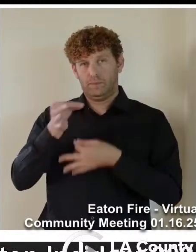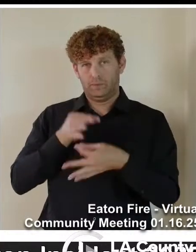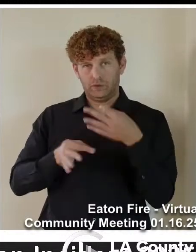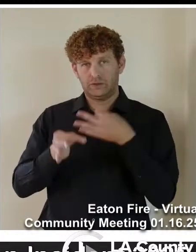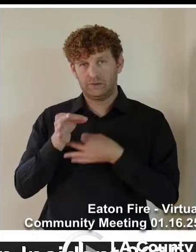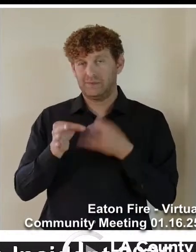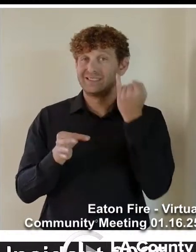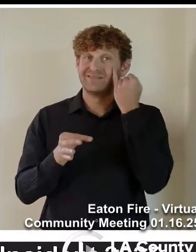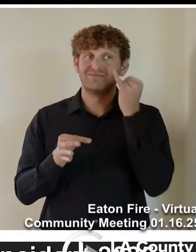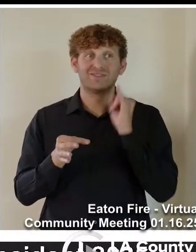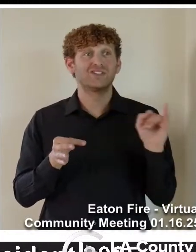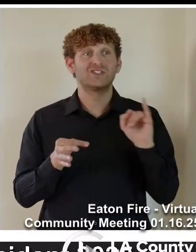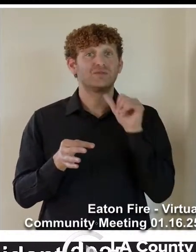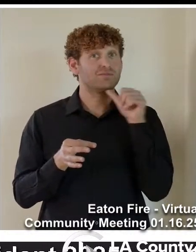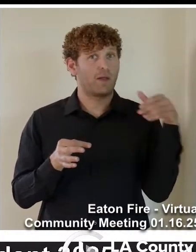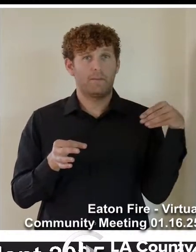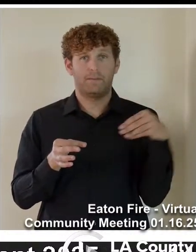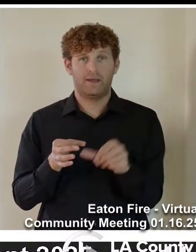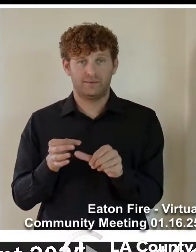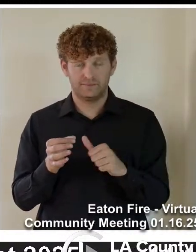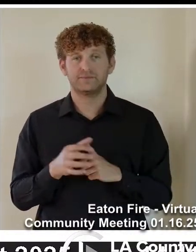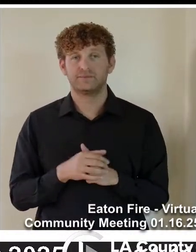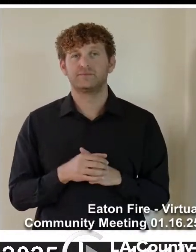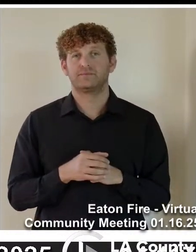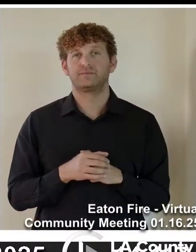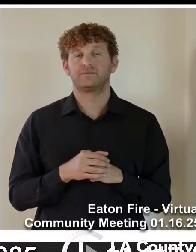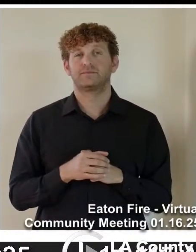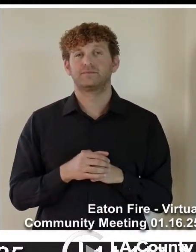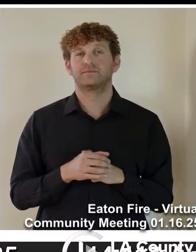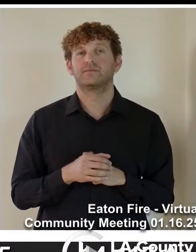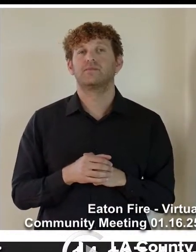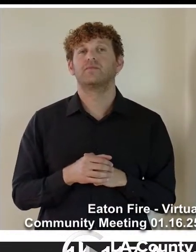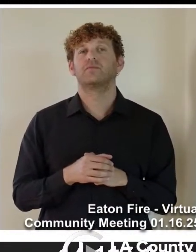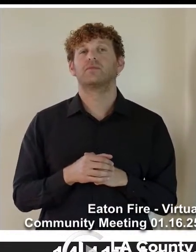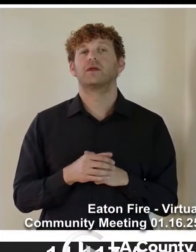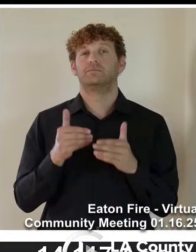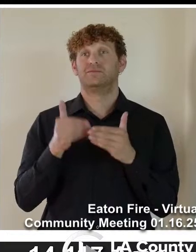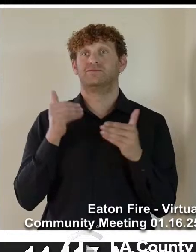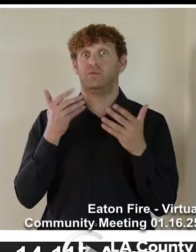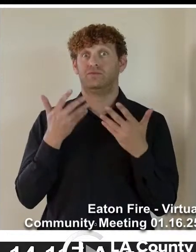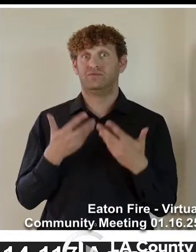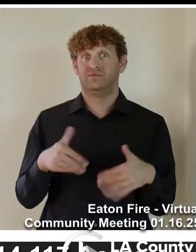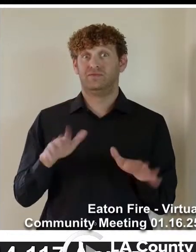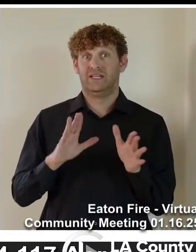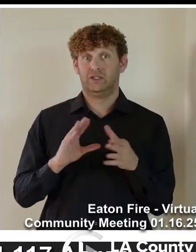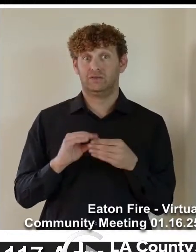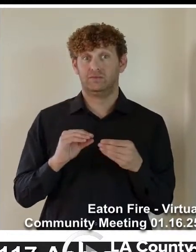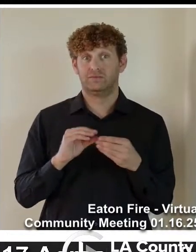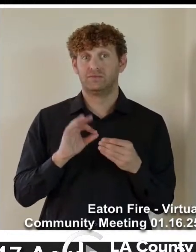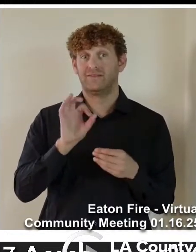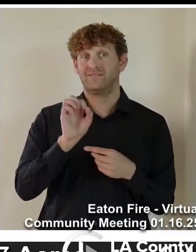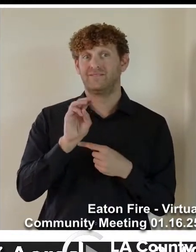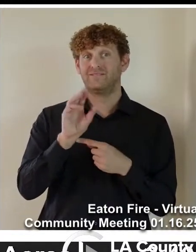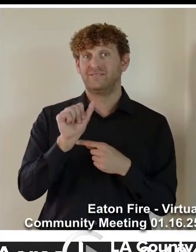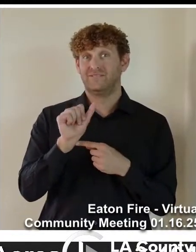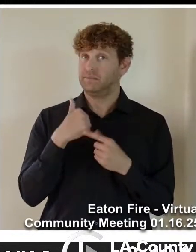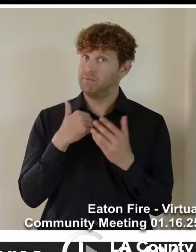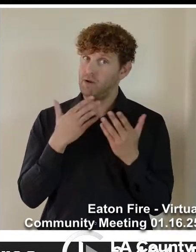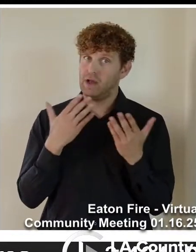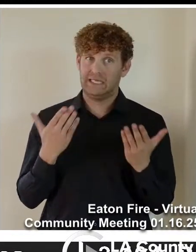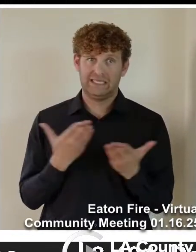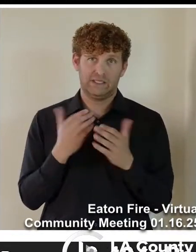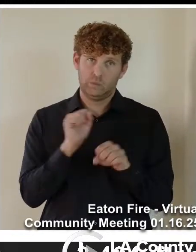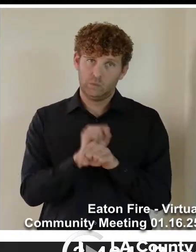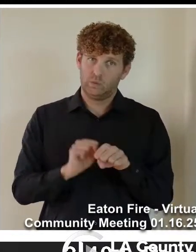what insurance doesn't cover. Okay, before I close, I want to reiterate that FEMA is here. We are working very closely with